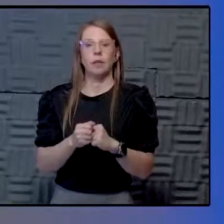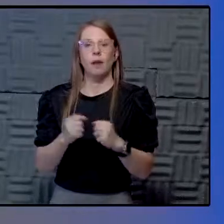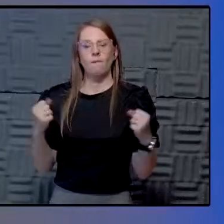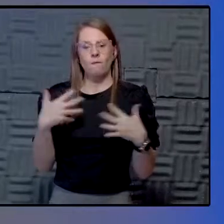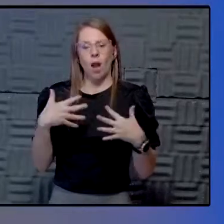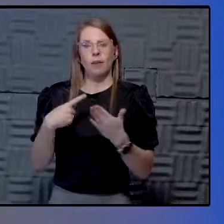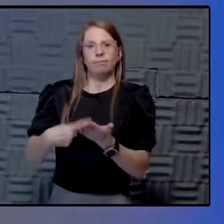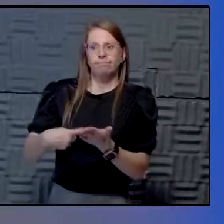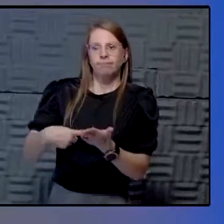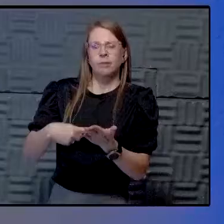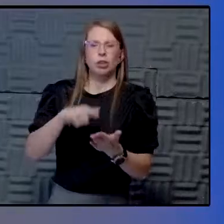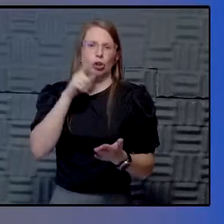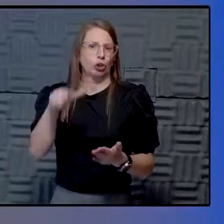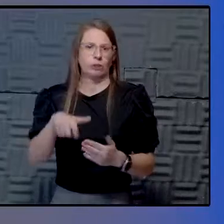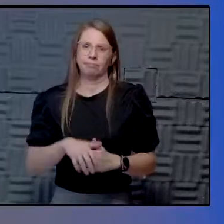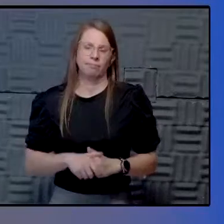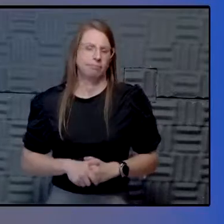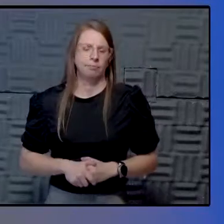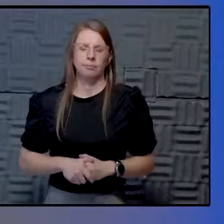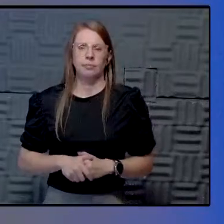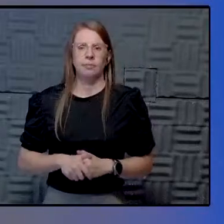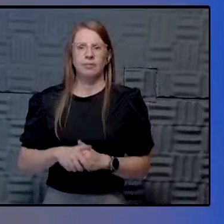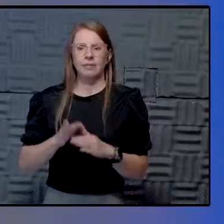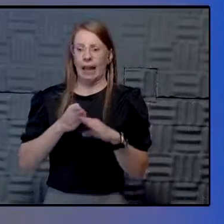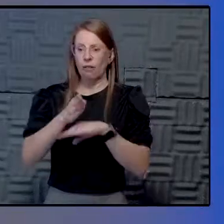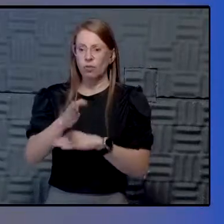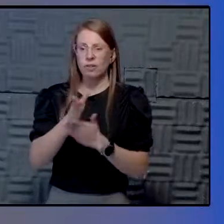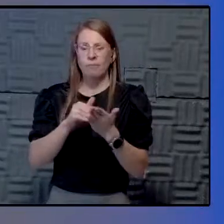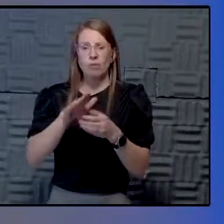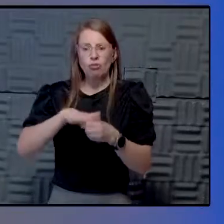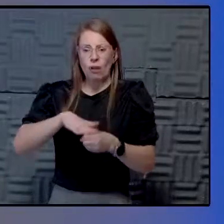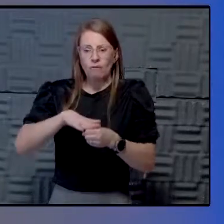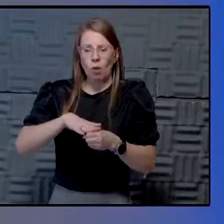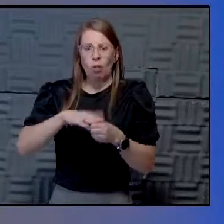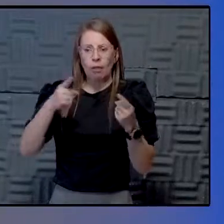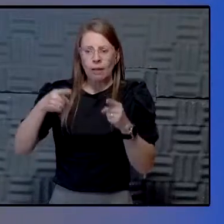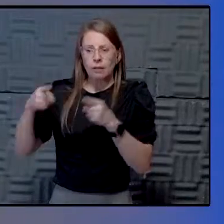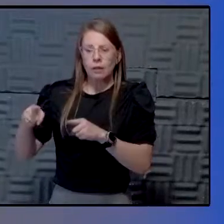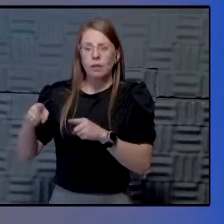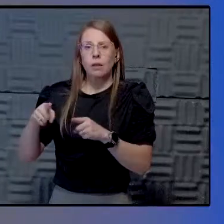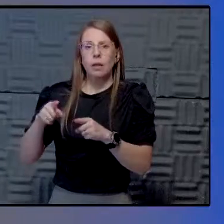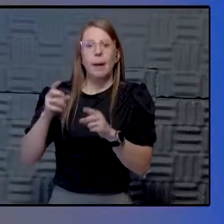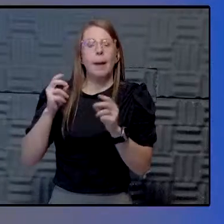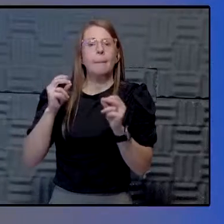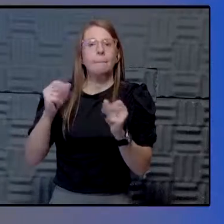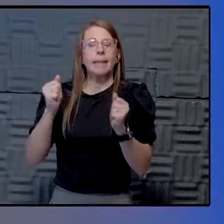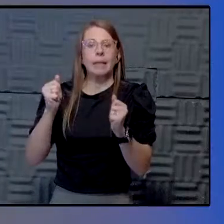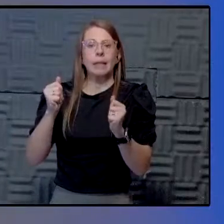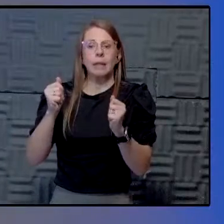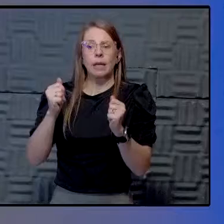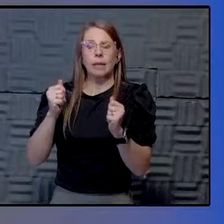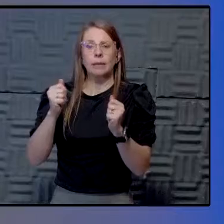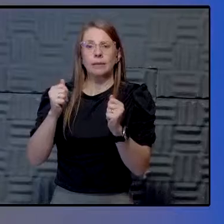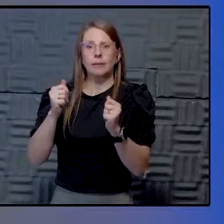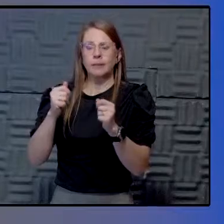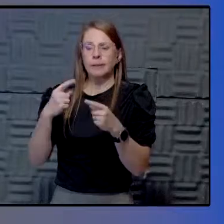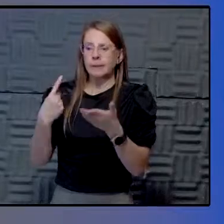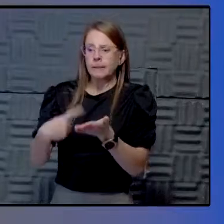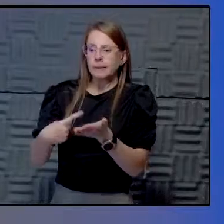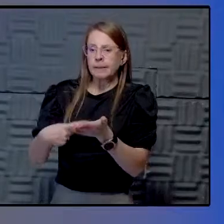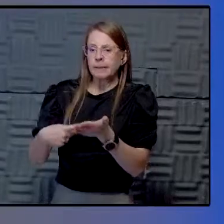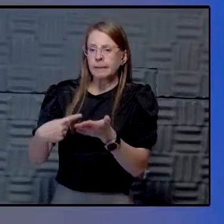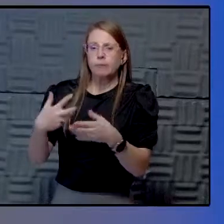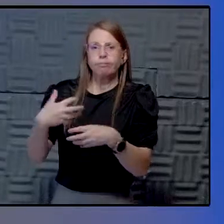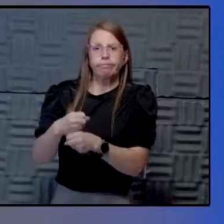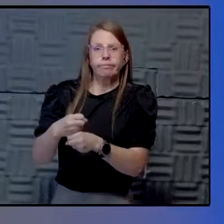afraid to talk about. After some of these stressful incidents, we immediately debrief, which I think helps get people talk about it, not hold these